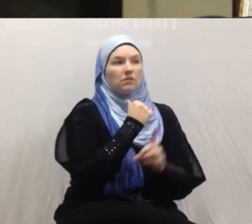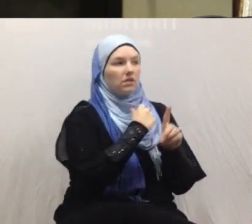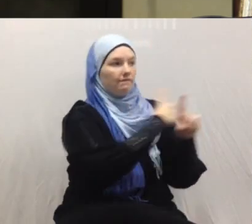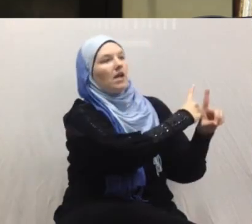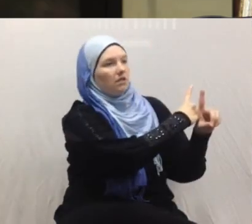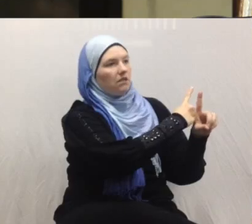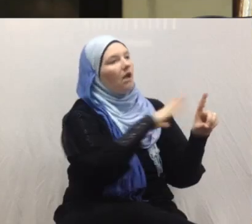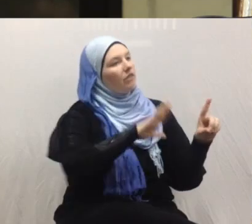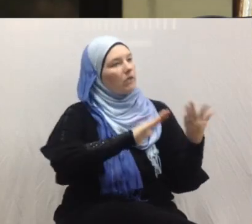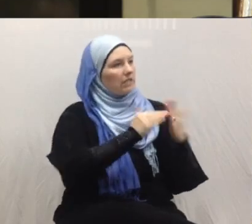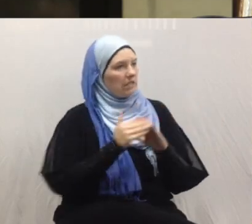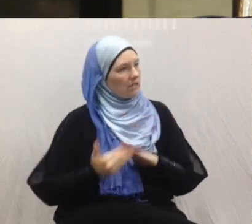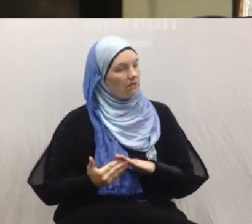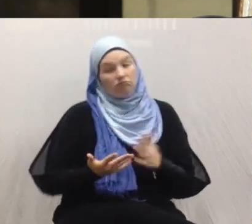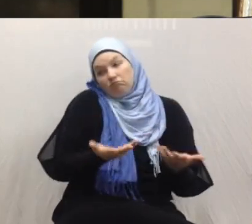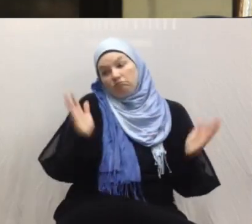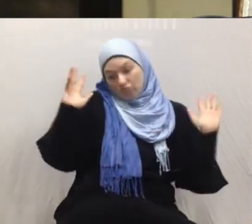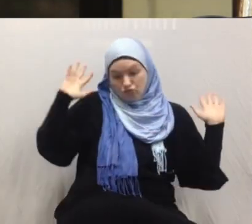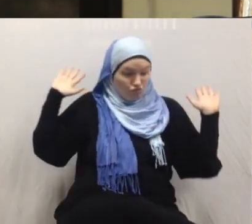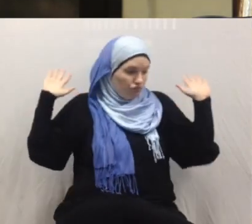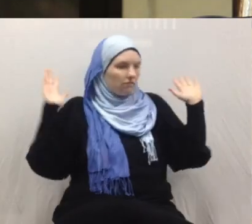against those attacking from Mecca.